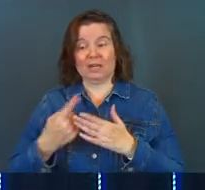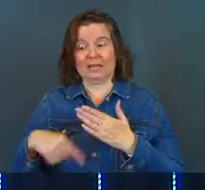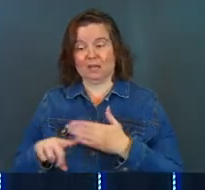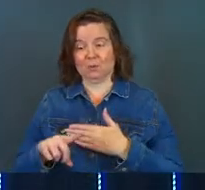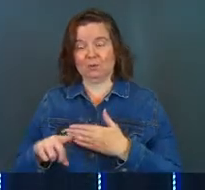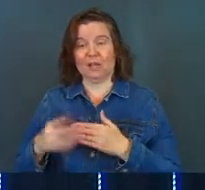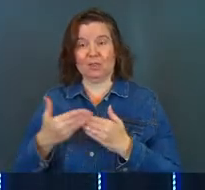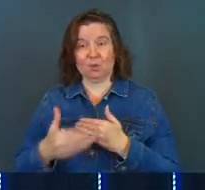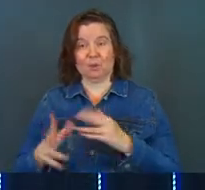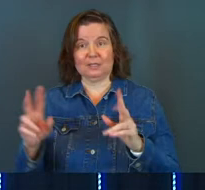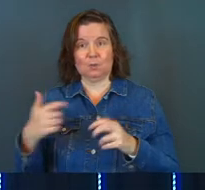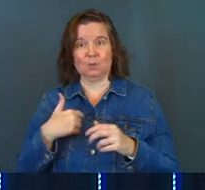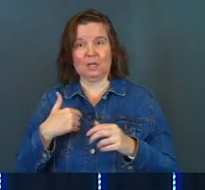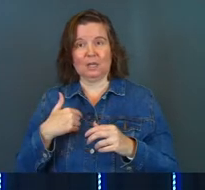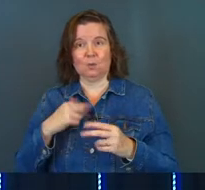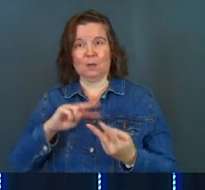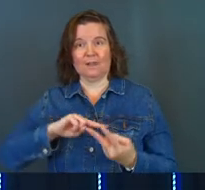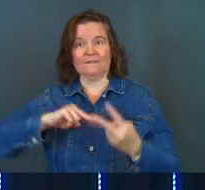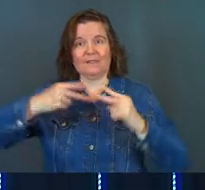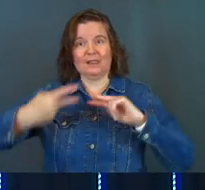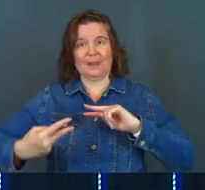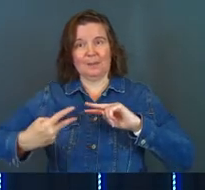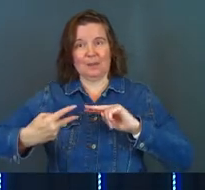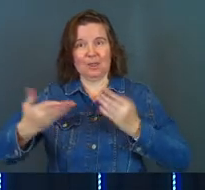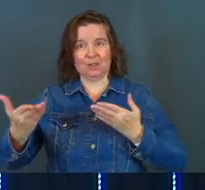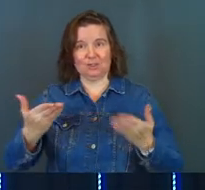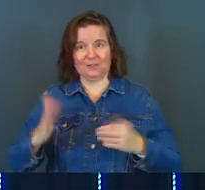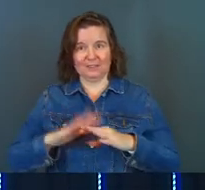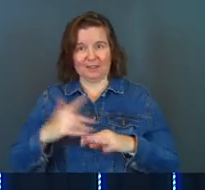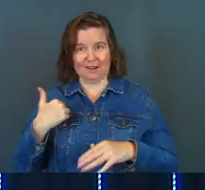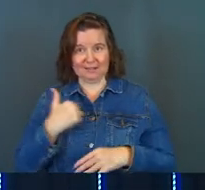next week, the rest of the series, we're going to flip the services on us.